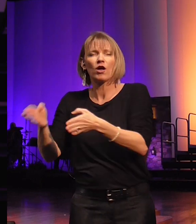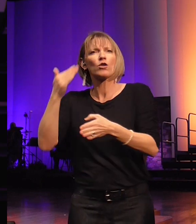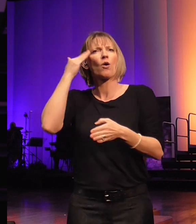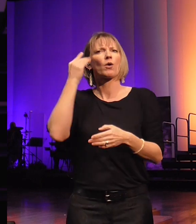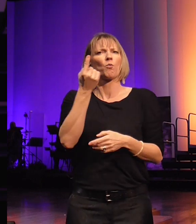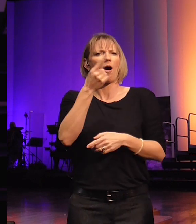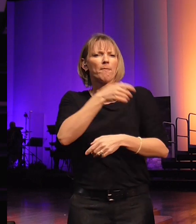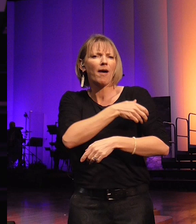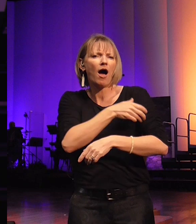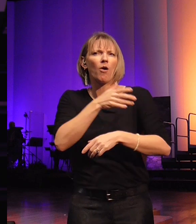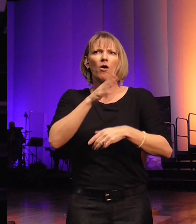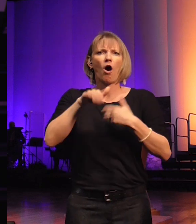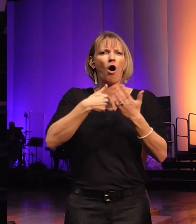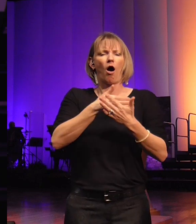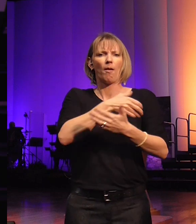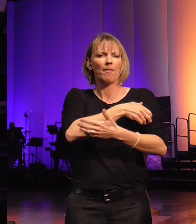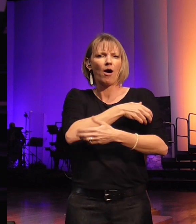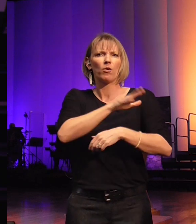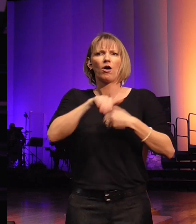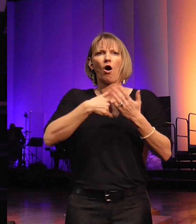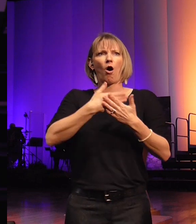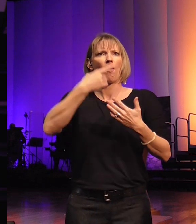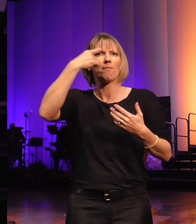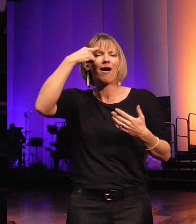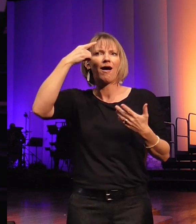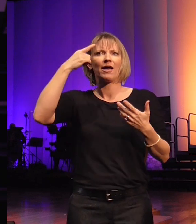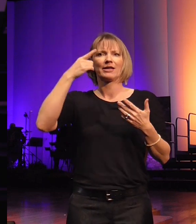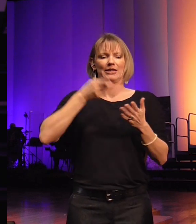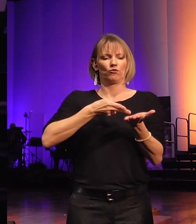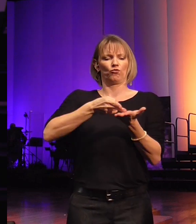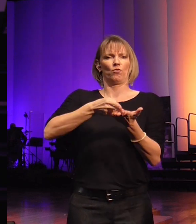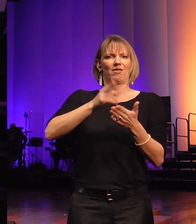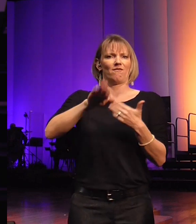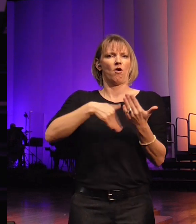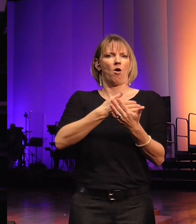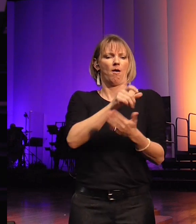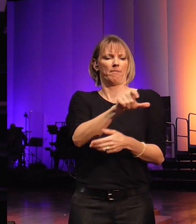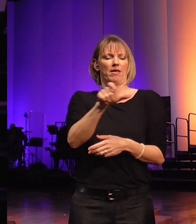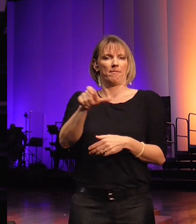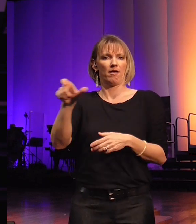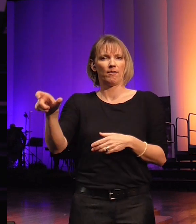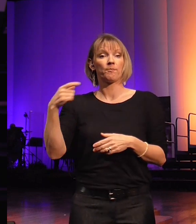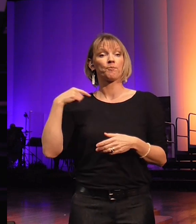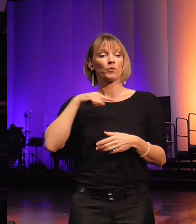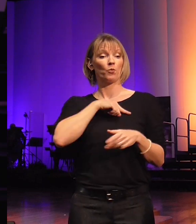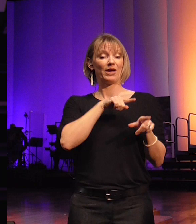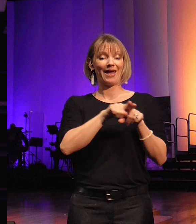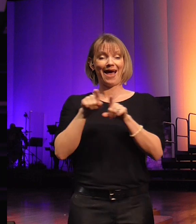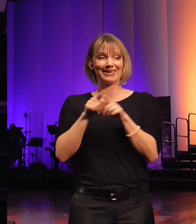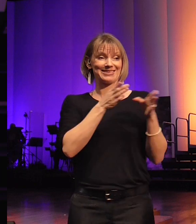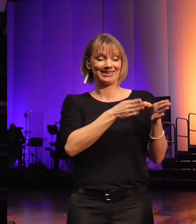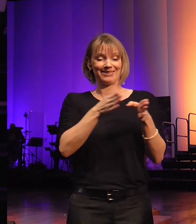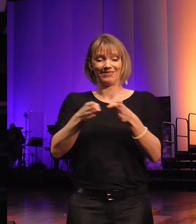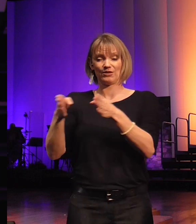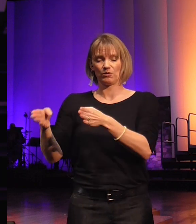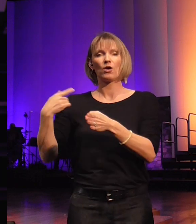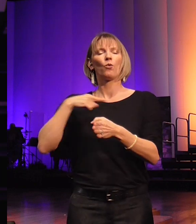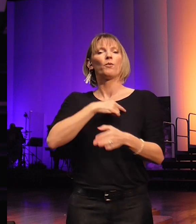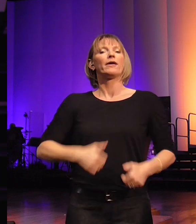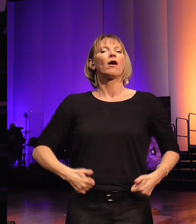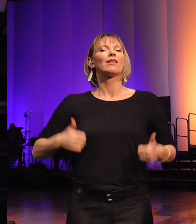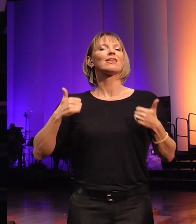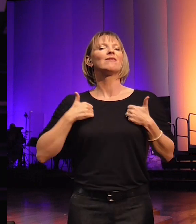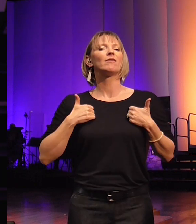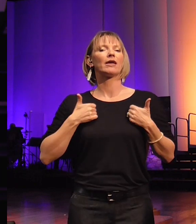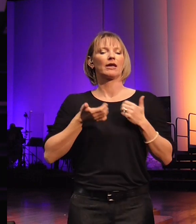this one heart, is the holy truth of every individual. And we, as individuals, we are living that